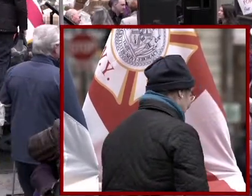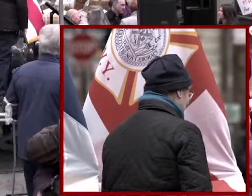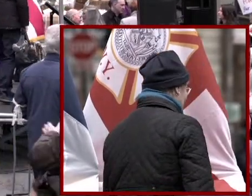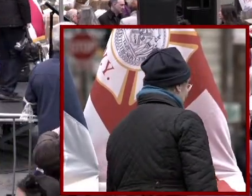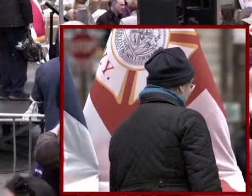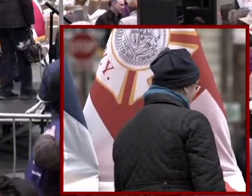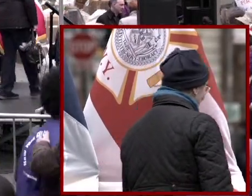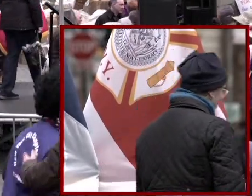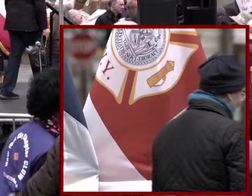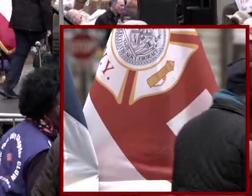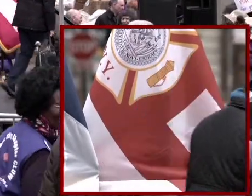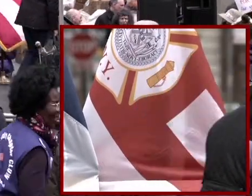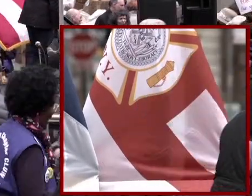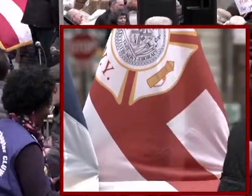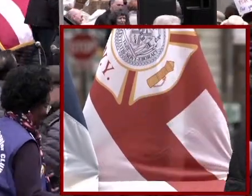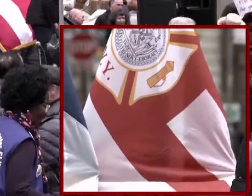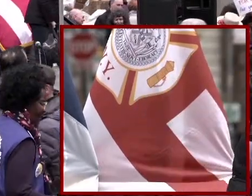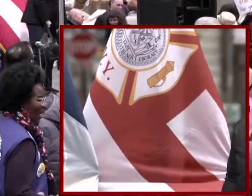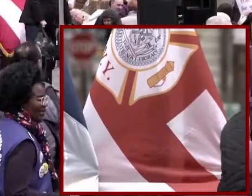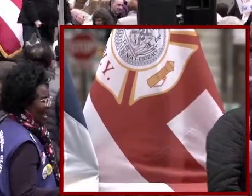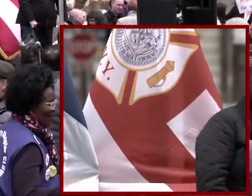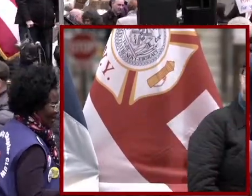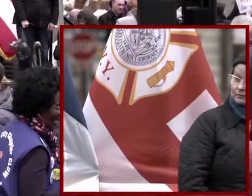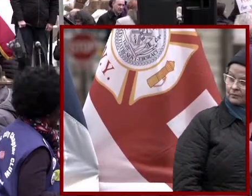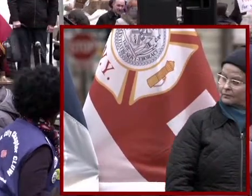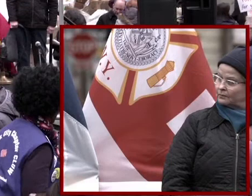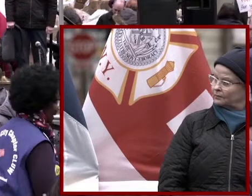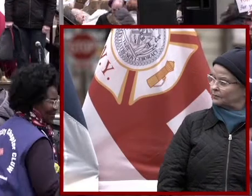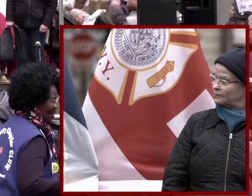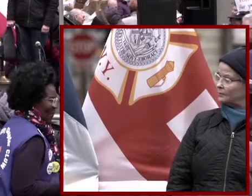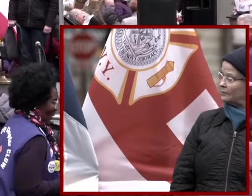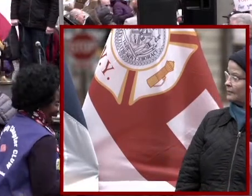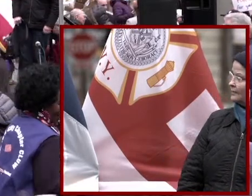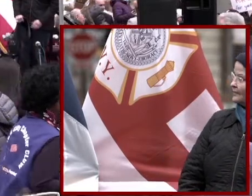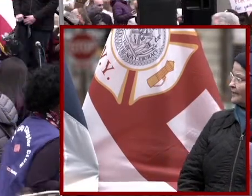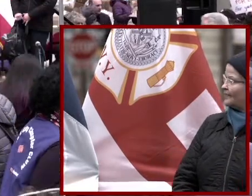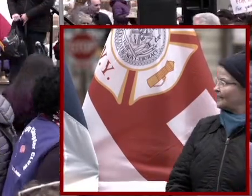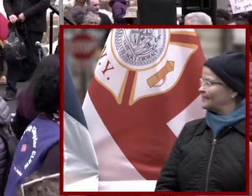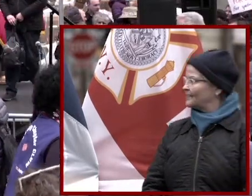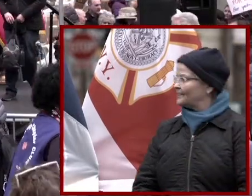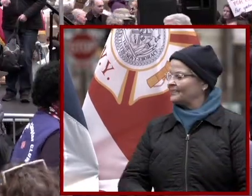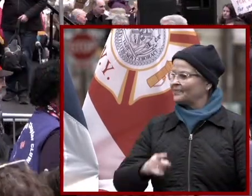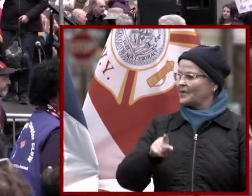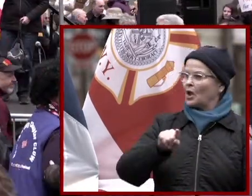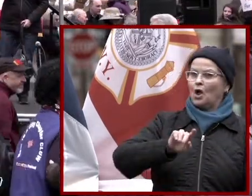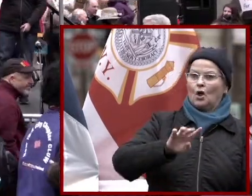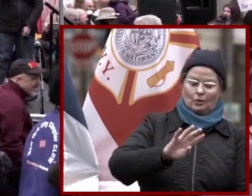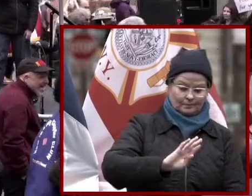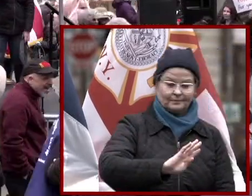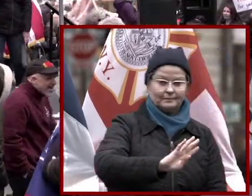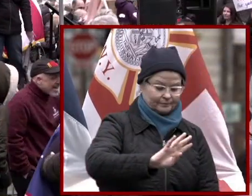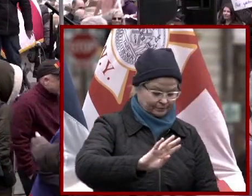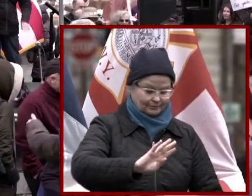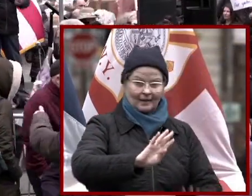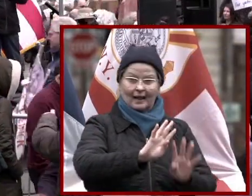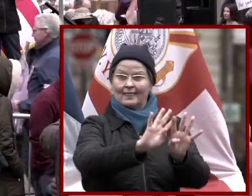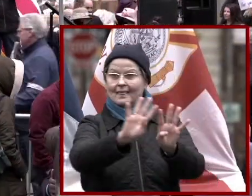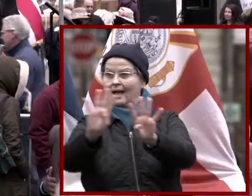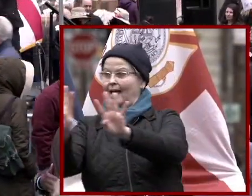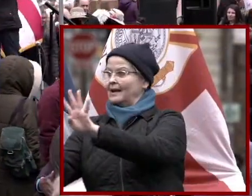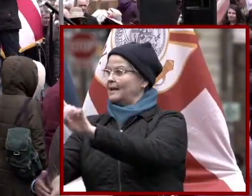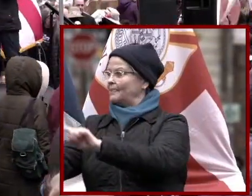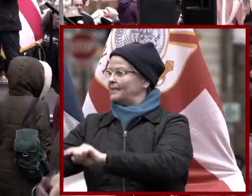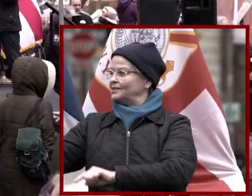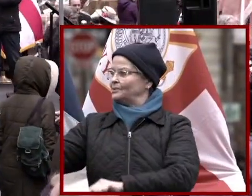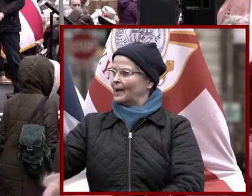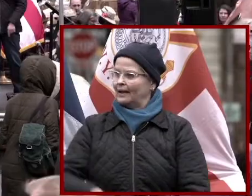back. So please come to the front, to the front. Yeah, if you would come this way, if you'd like to lay a flower and call a